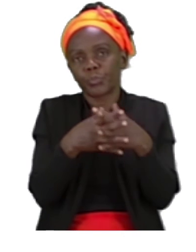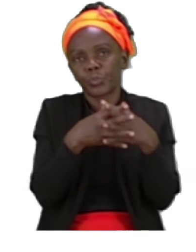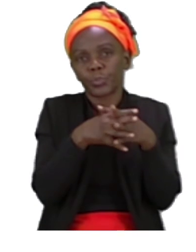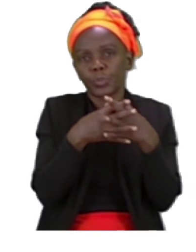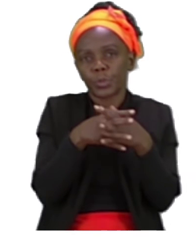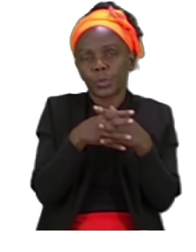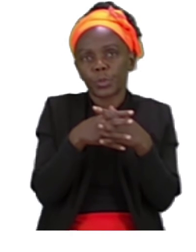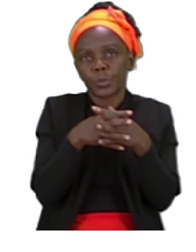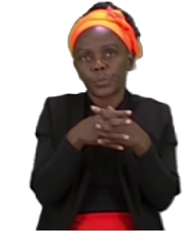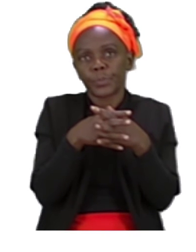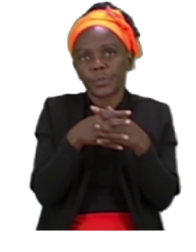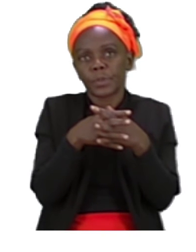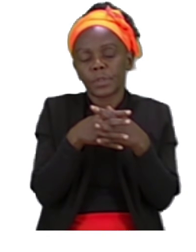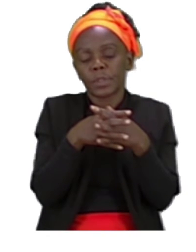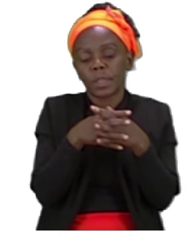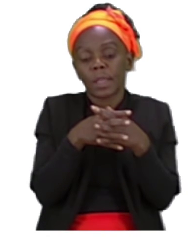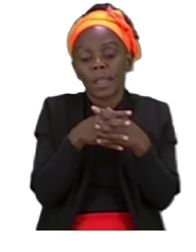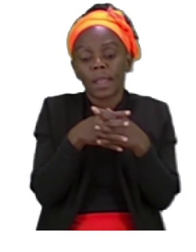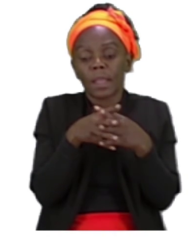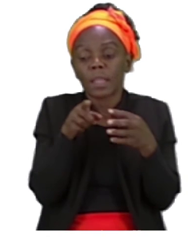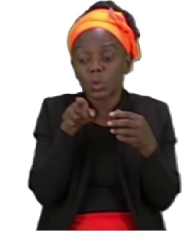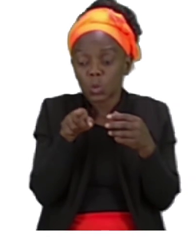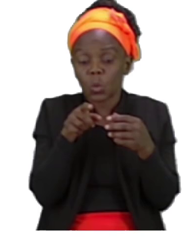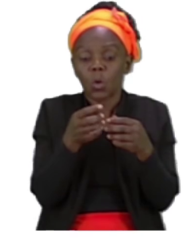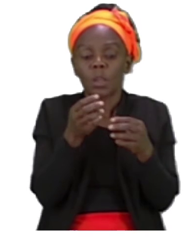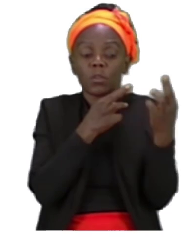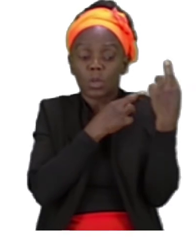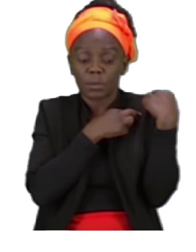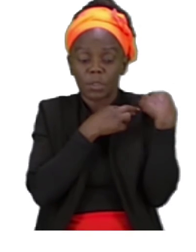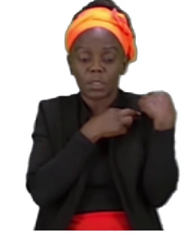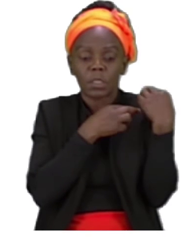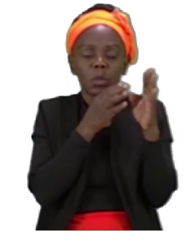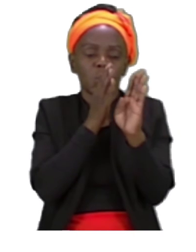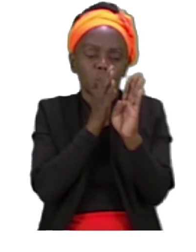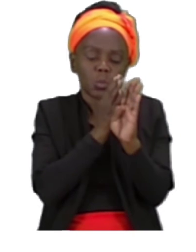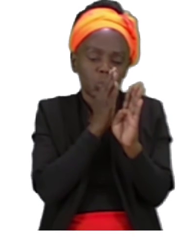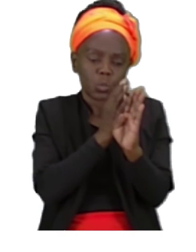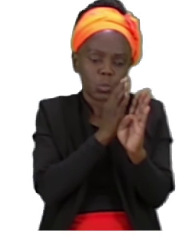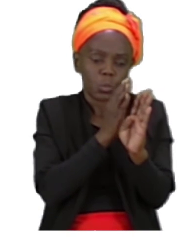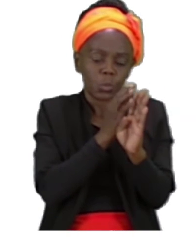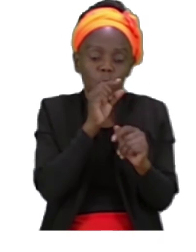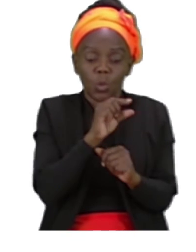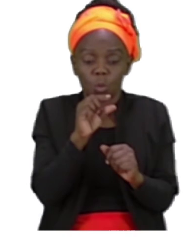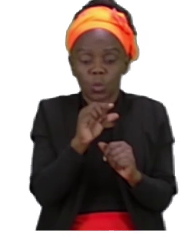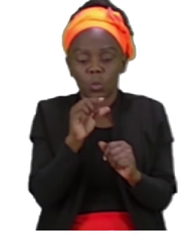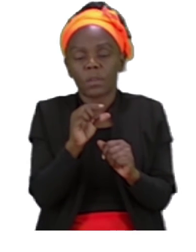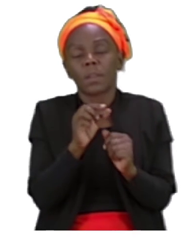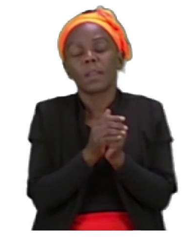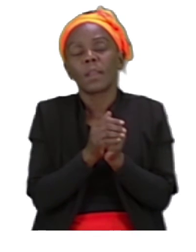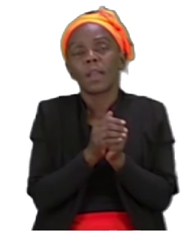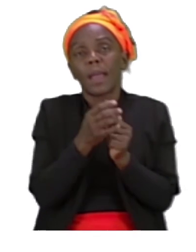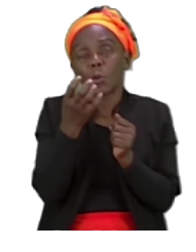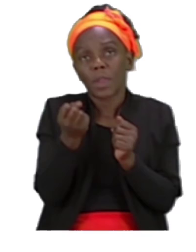have been given and put them in the correct order. Now, we have pictures to help us, which